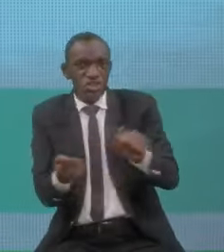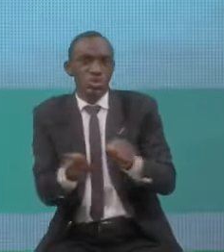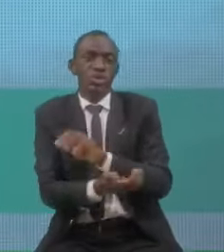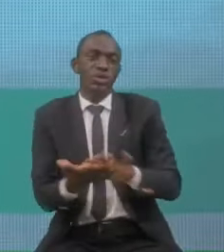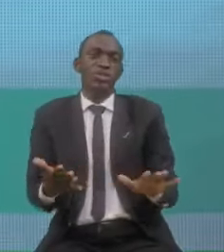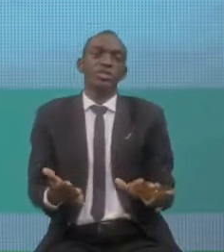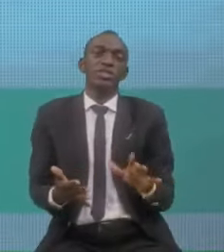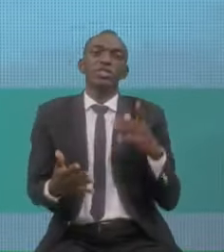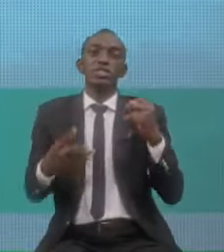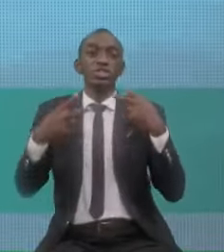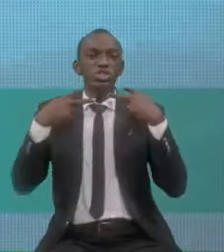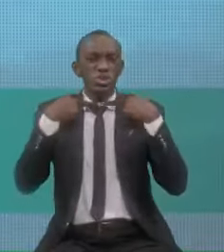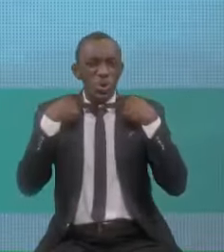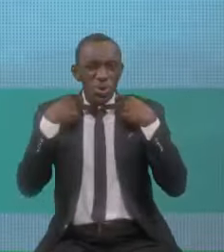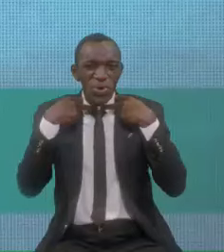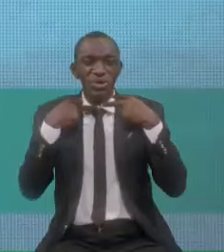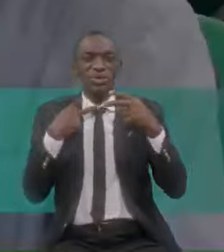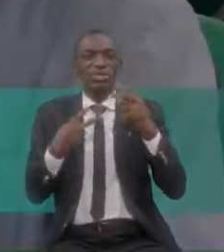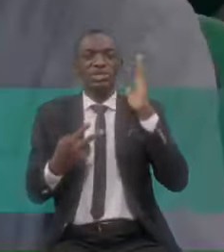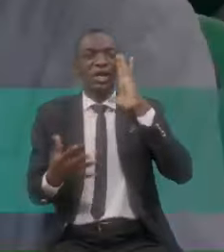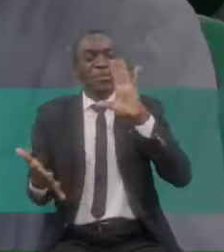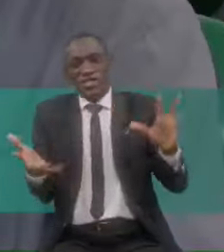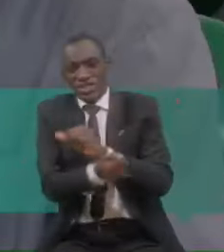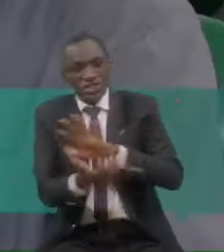The yoke shall be destroyed